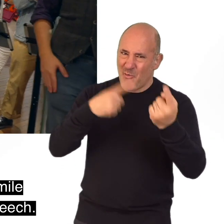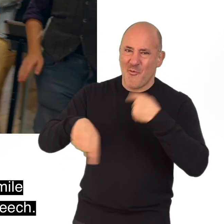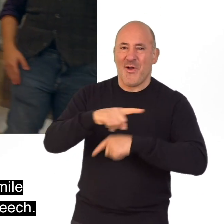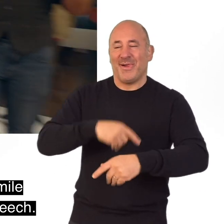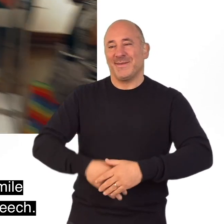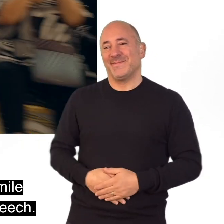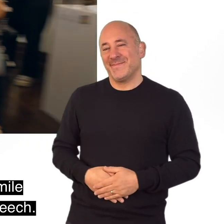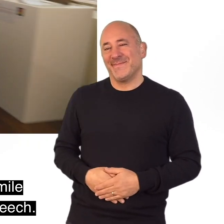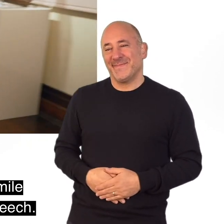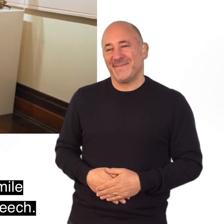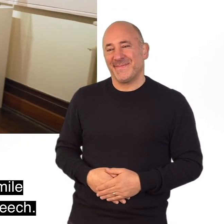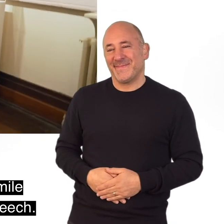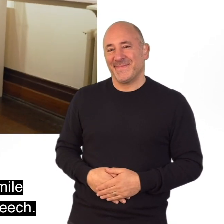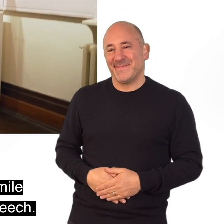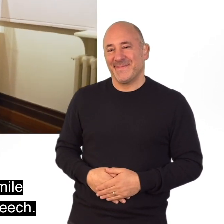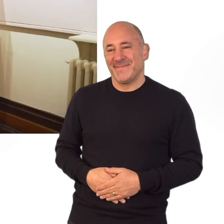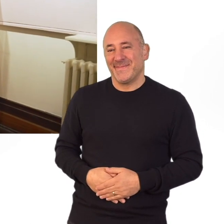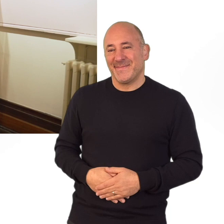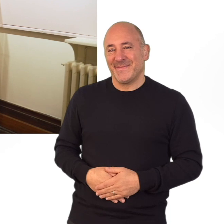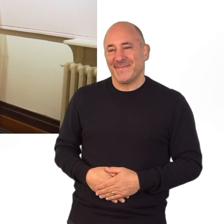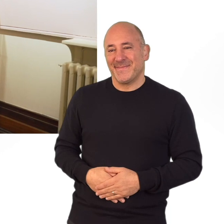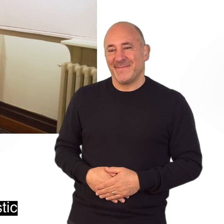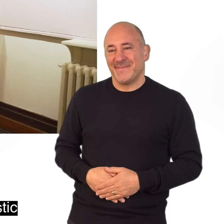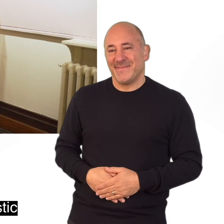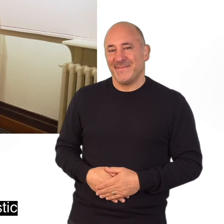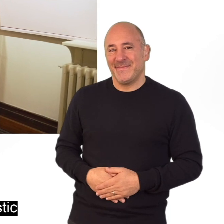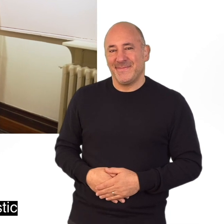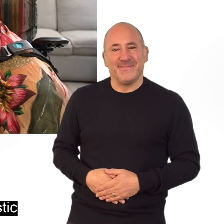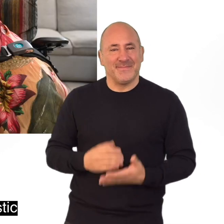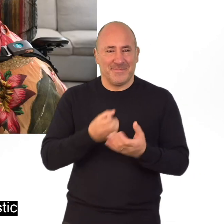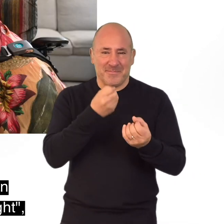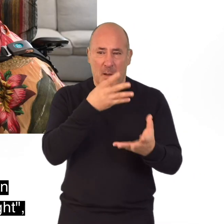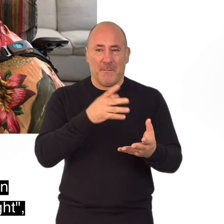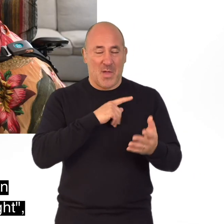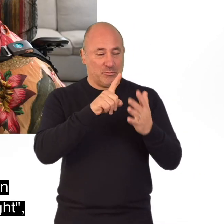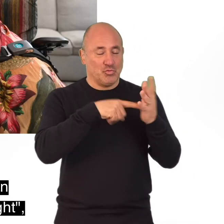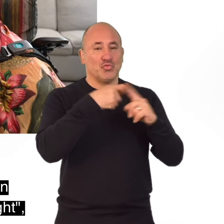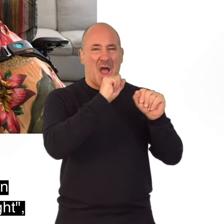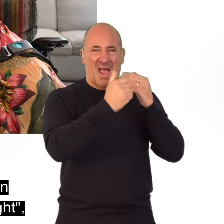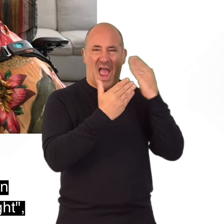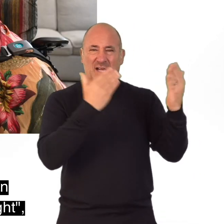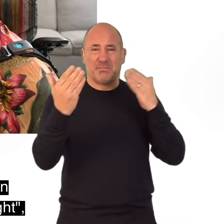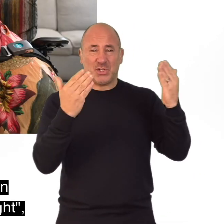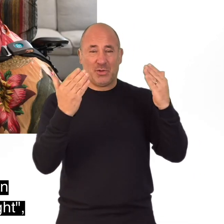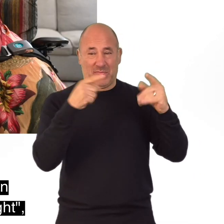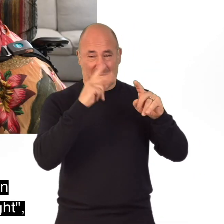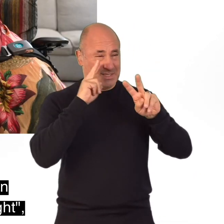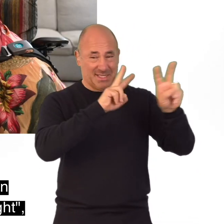Attendees smile as they applaud Jack's speech. I think it's really fantastic to see Jack's exhibition